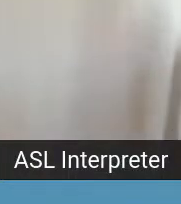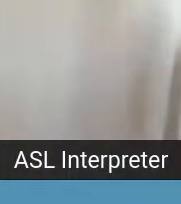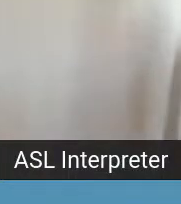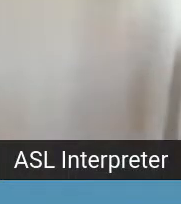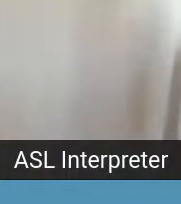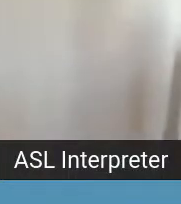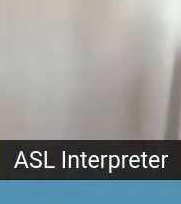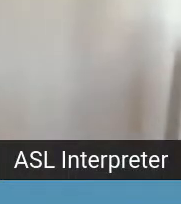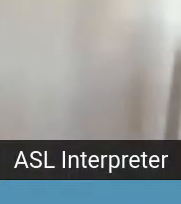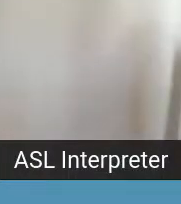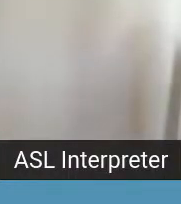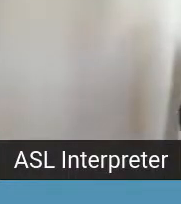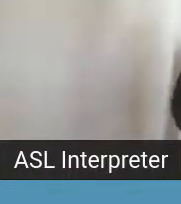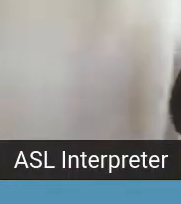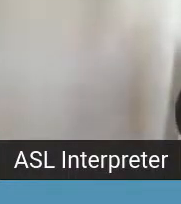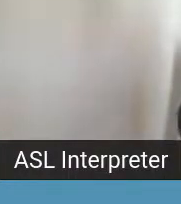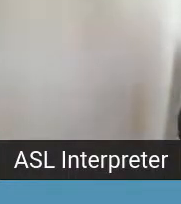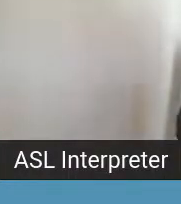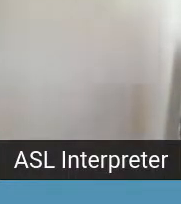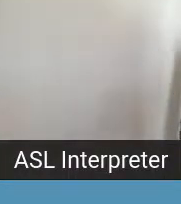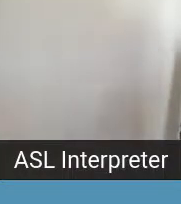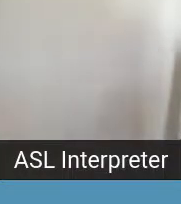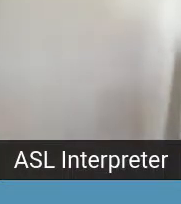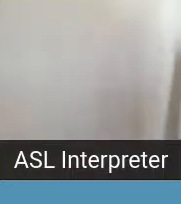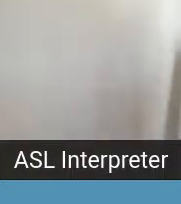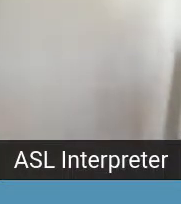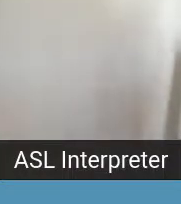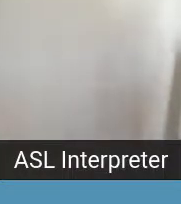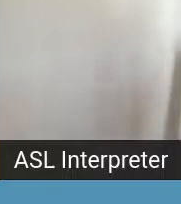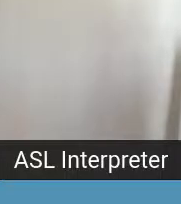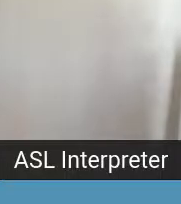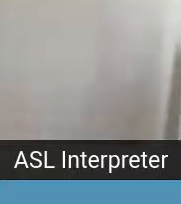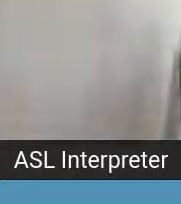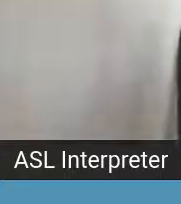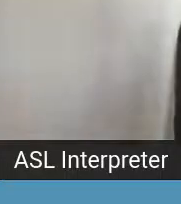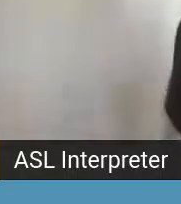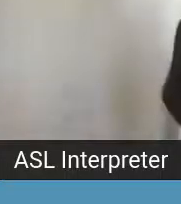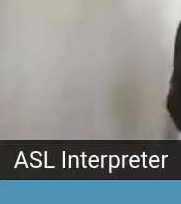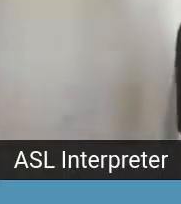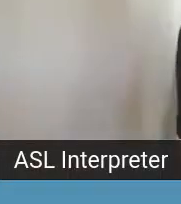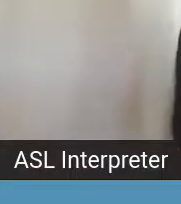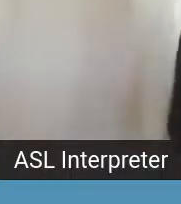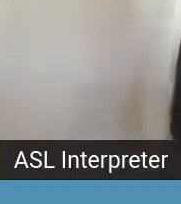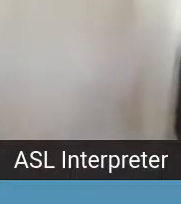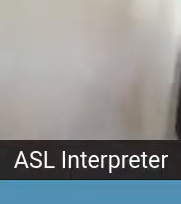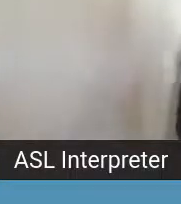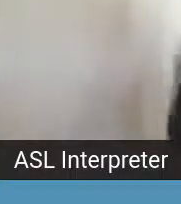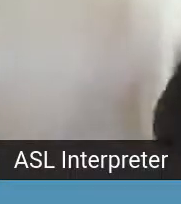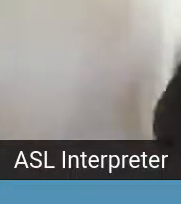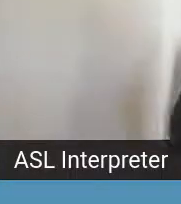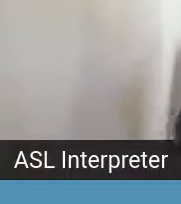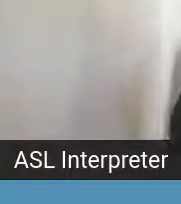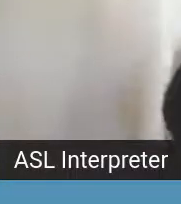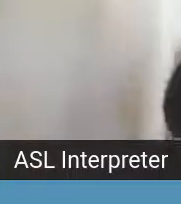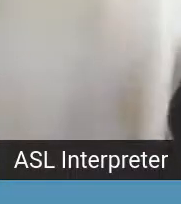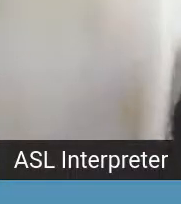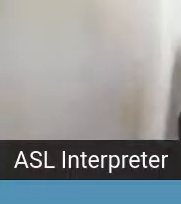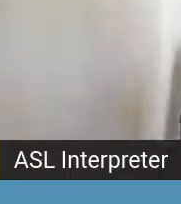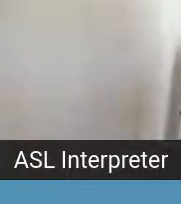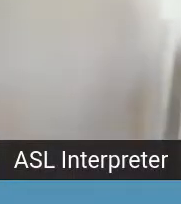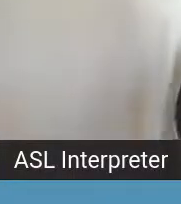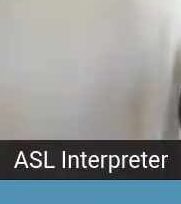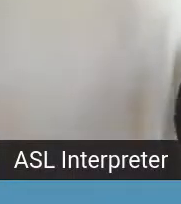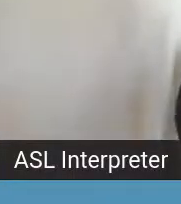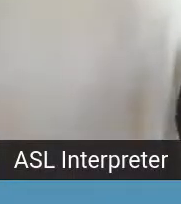it. Much appreciated. Thank you so much for having me. Sorry I talked so fast. There's a lot I wanted to share. Again, you're great. My username